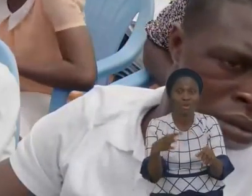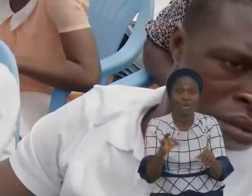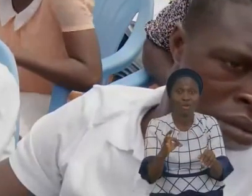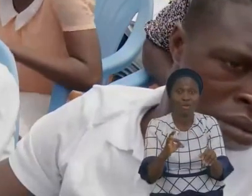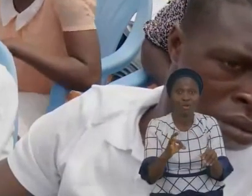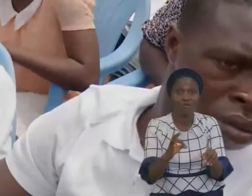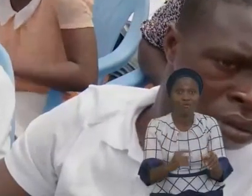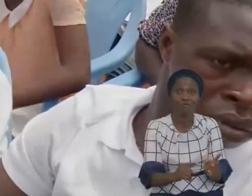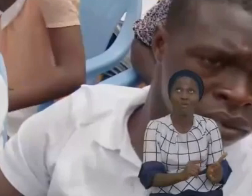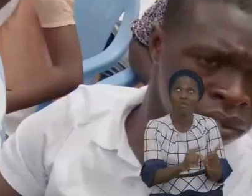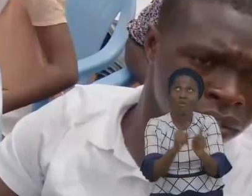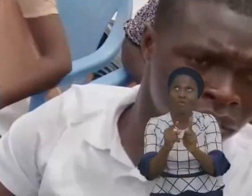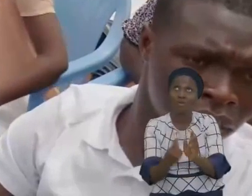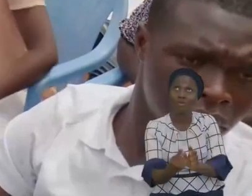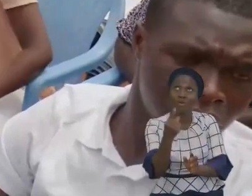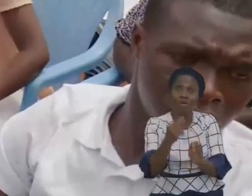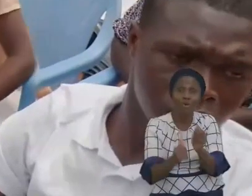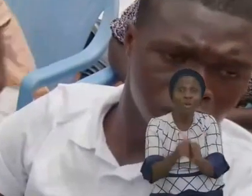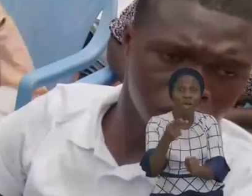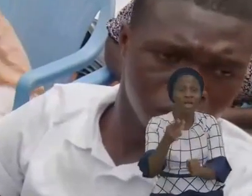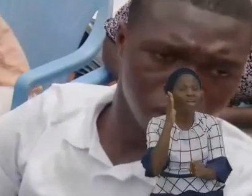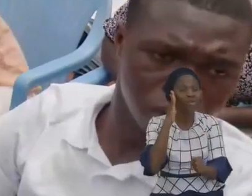life.